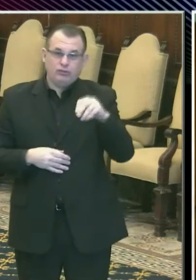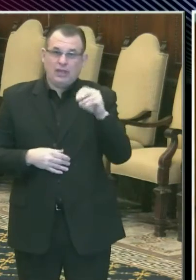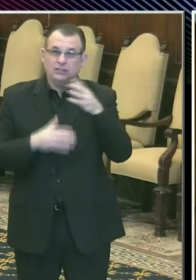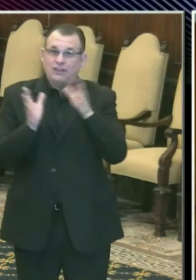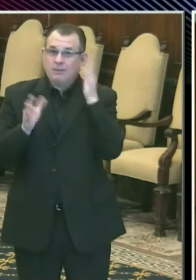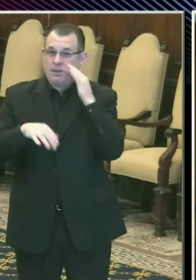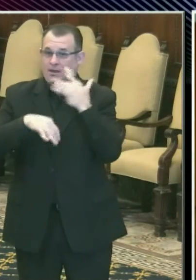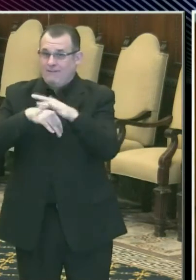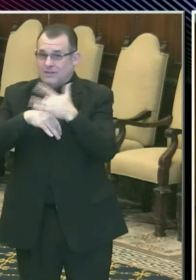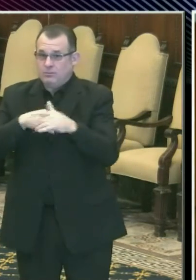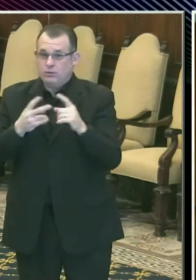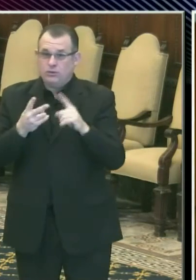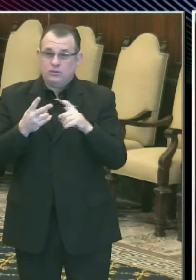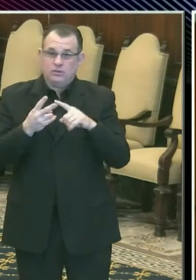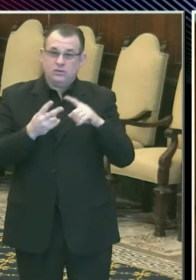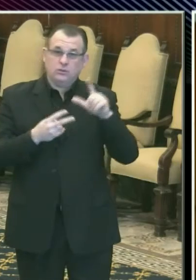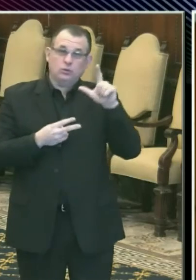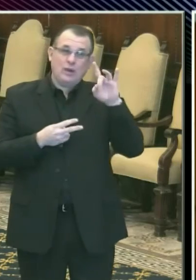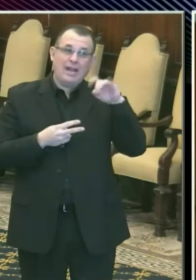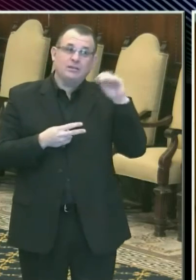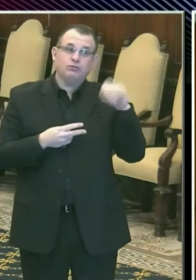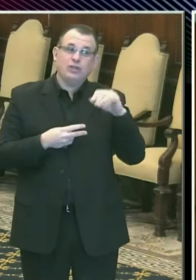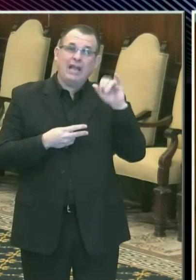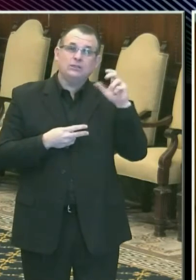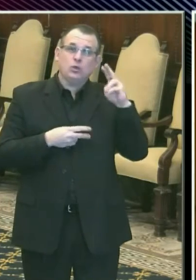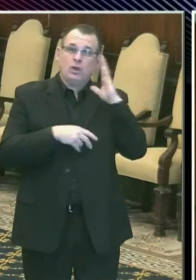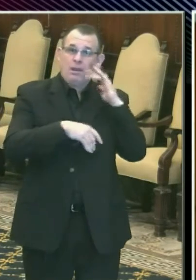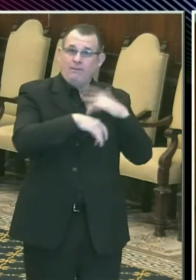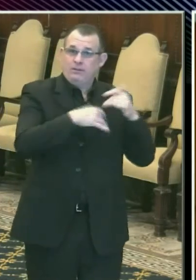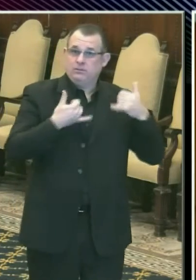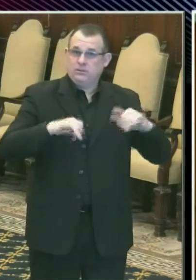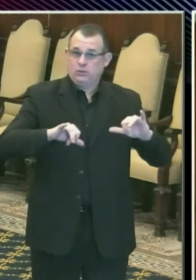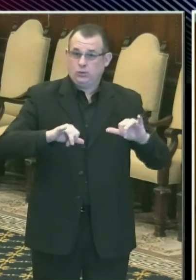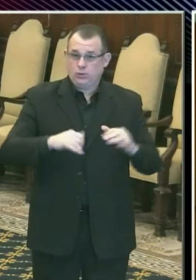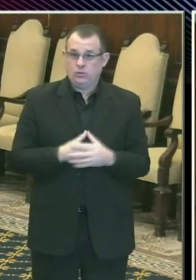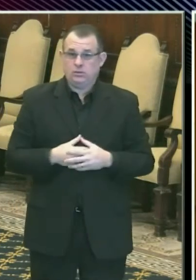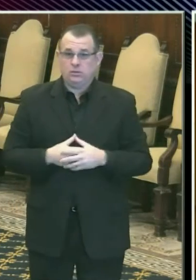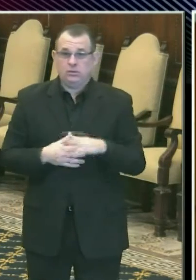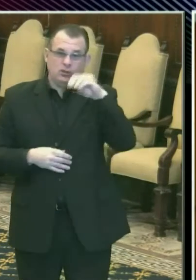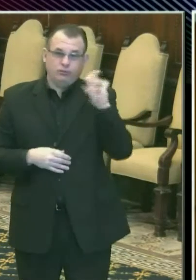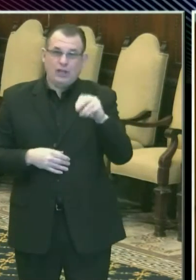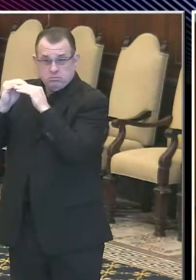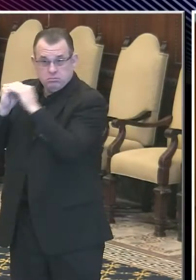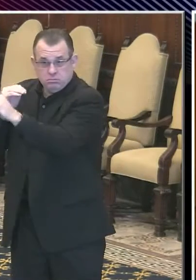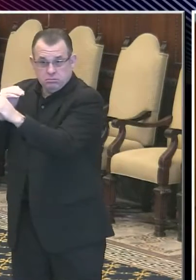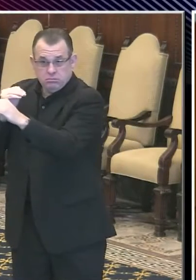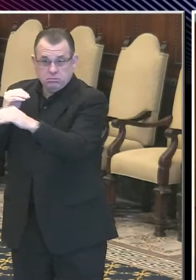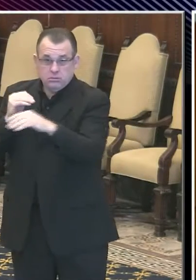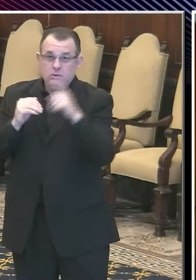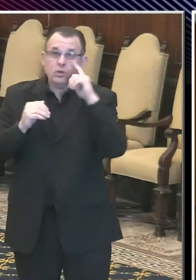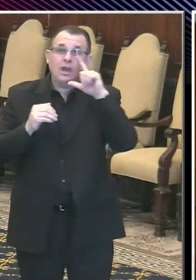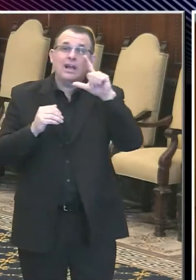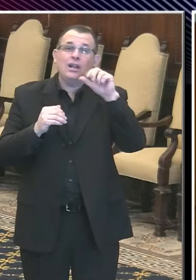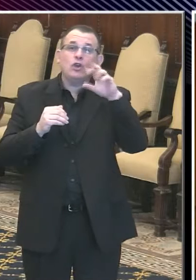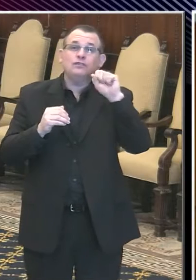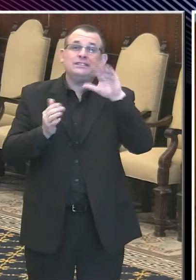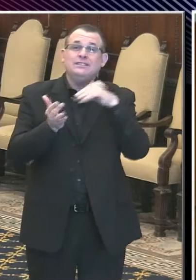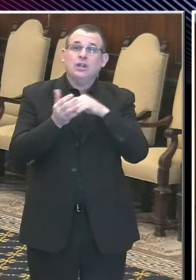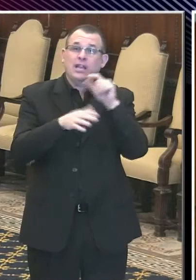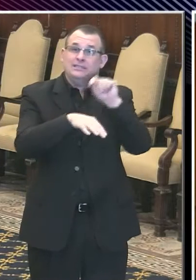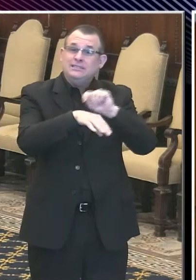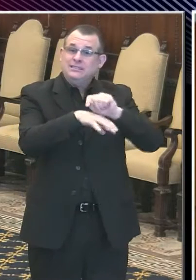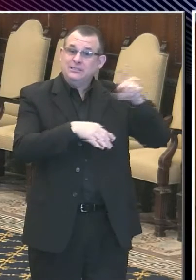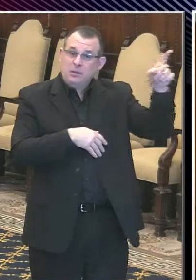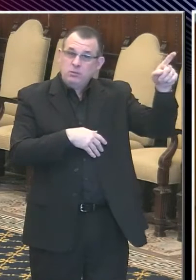but available. Both of those are about the same as they were before. Those hospitals in the city are busy, but available at the Leah Corus Center over the next